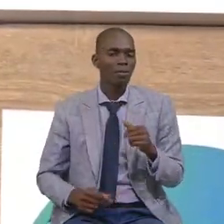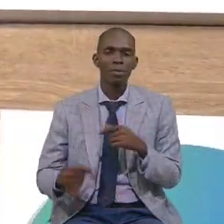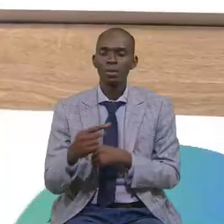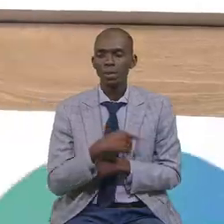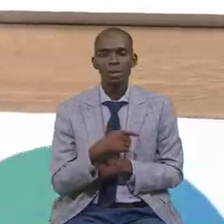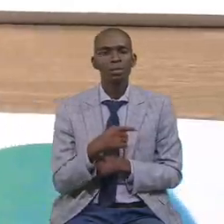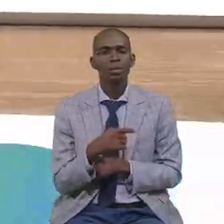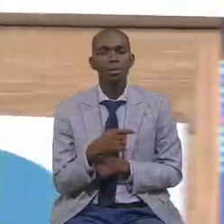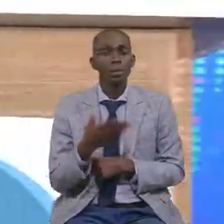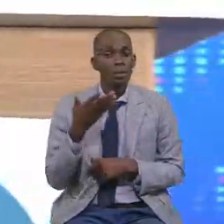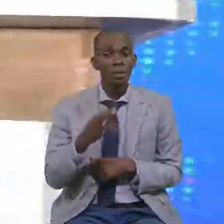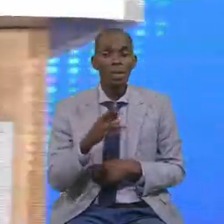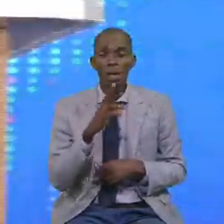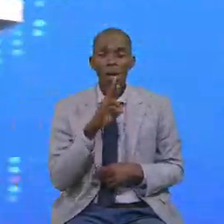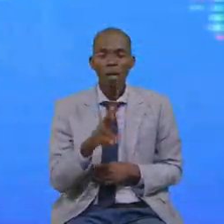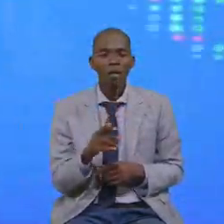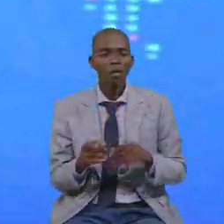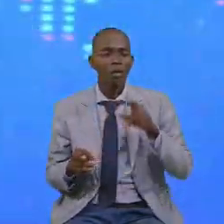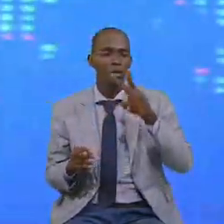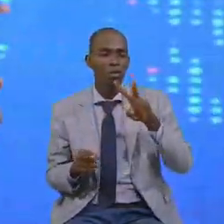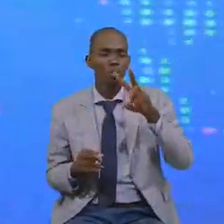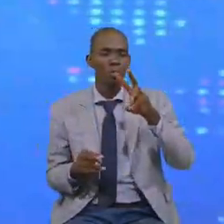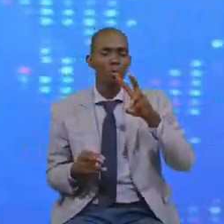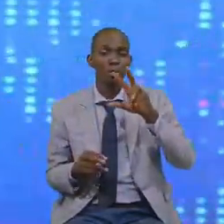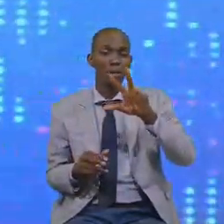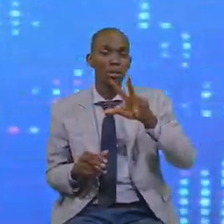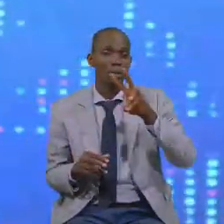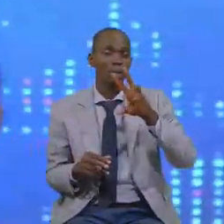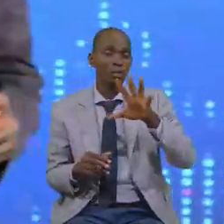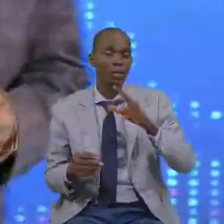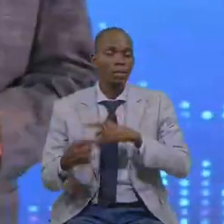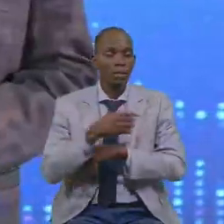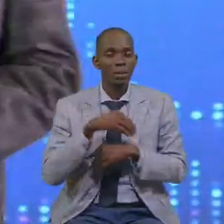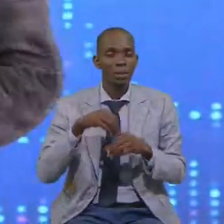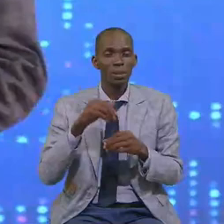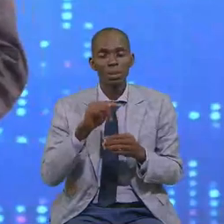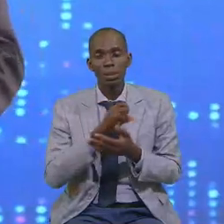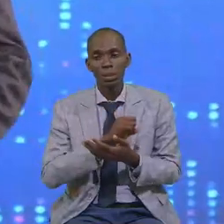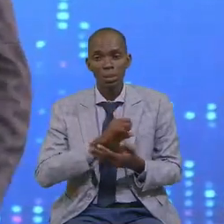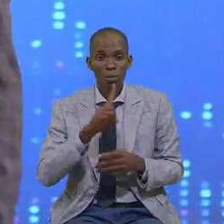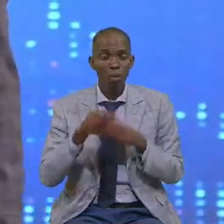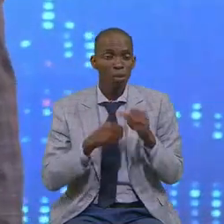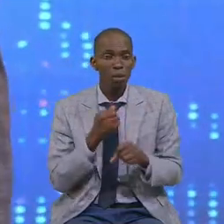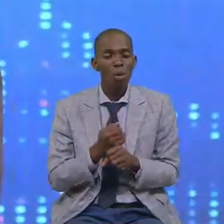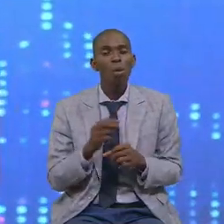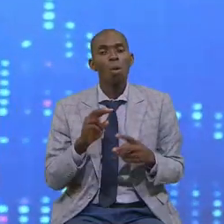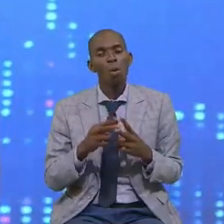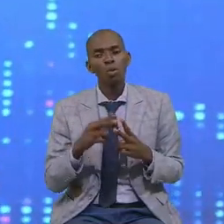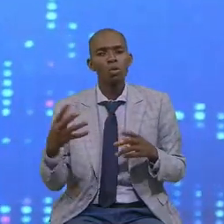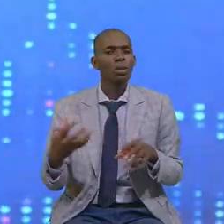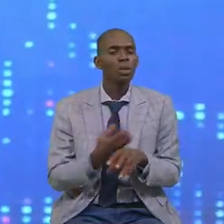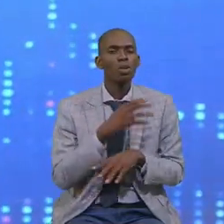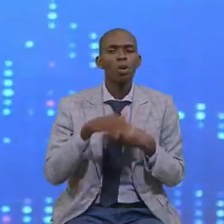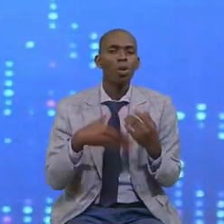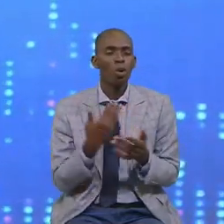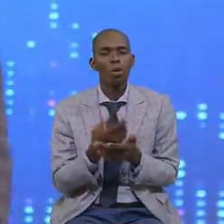There are 265 days of the year, and let's say you even take up the 65 for the